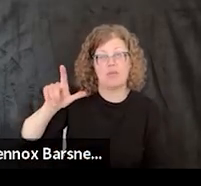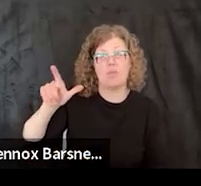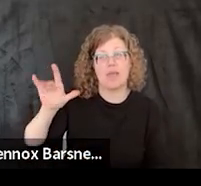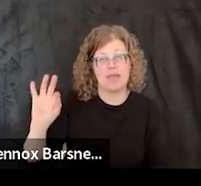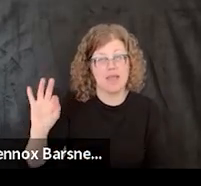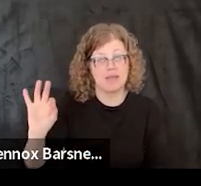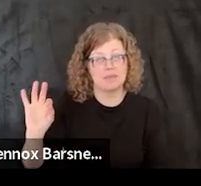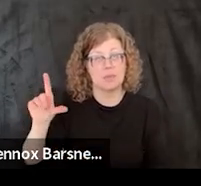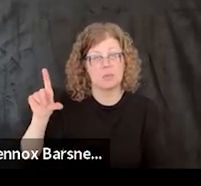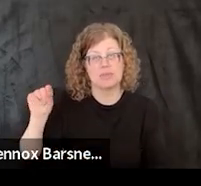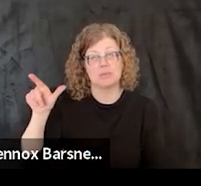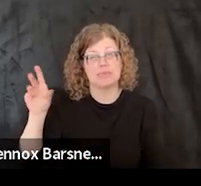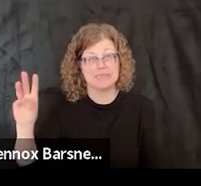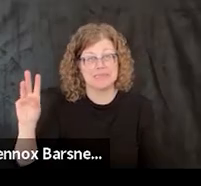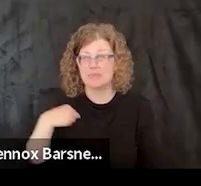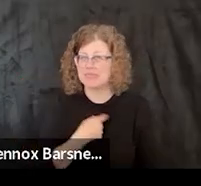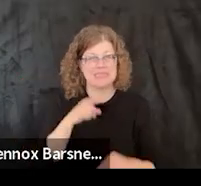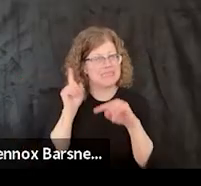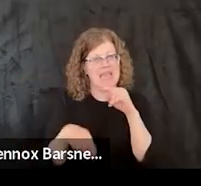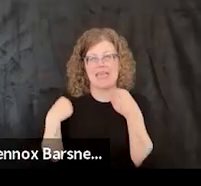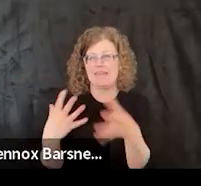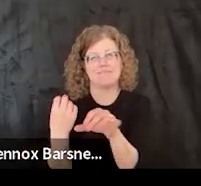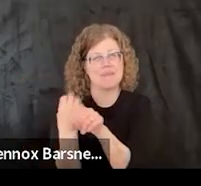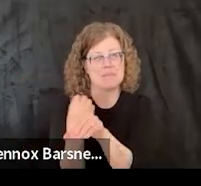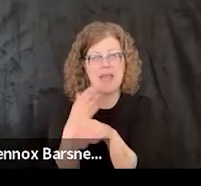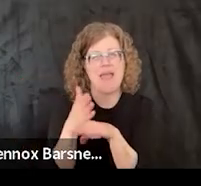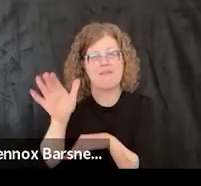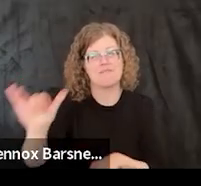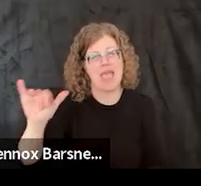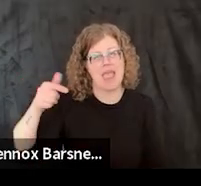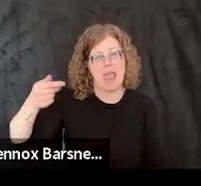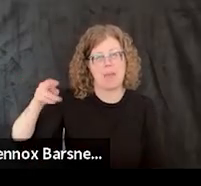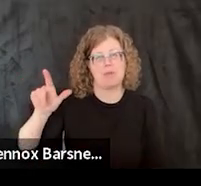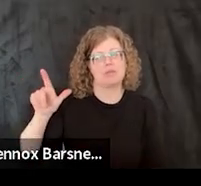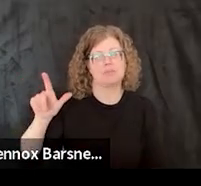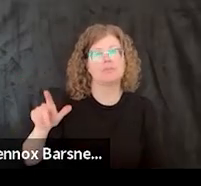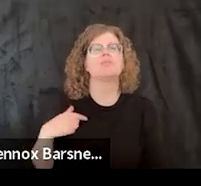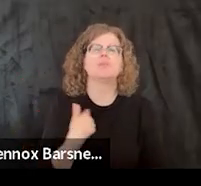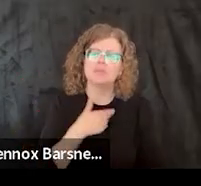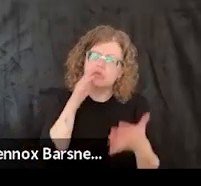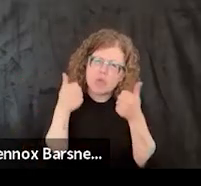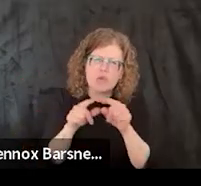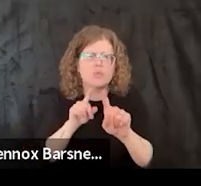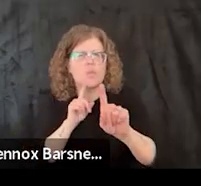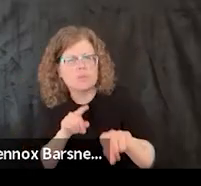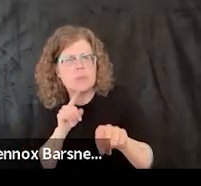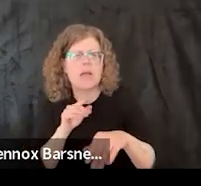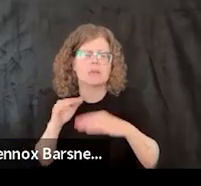that date, but we'll try our best to respond to questions over the phone or email up until the day of the deadline.